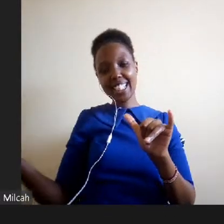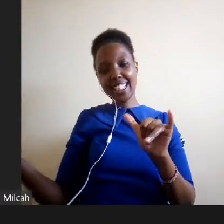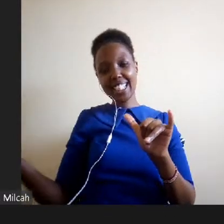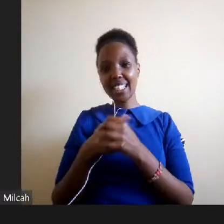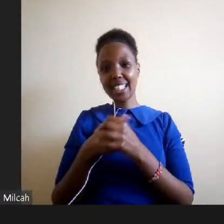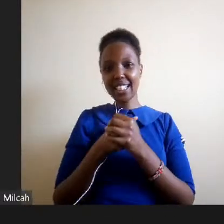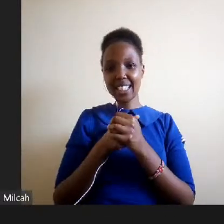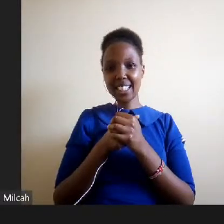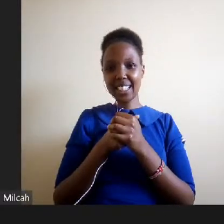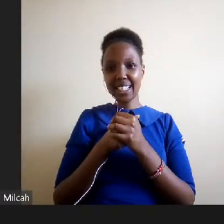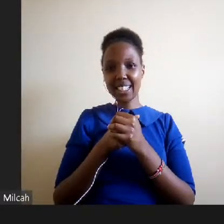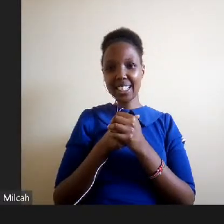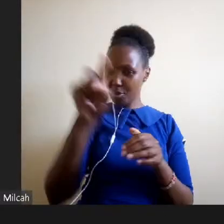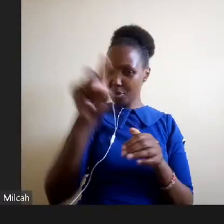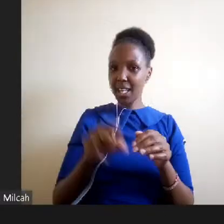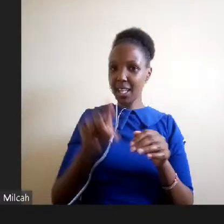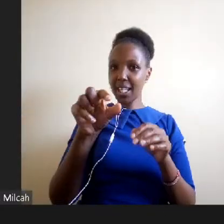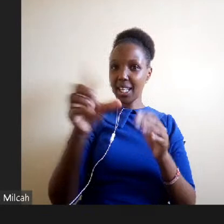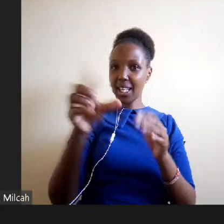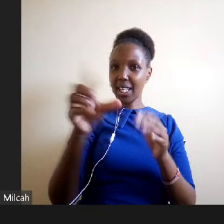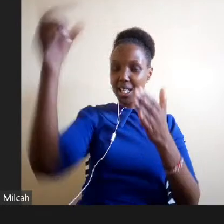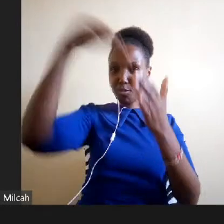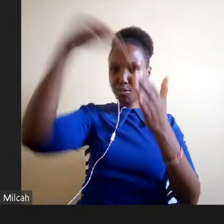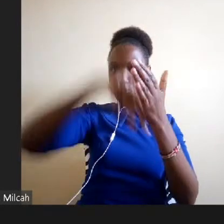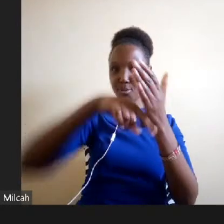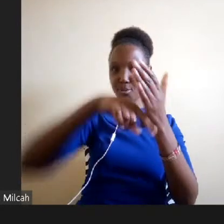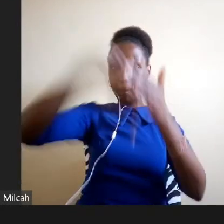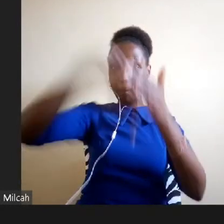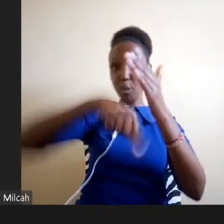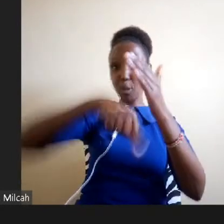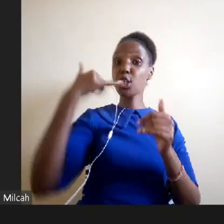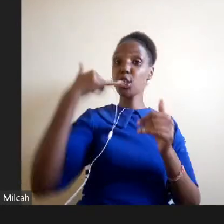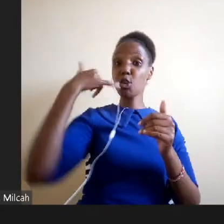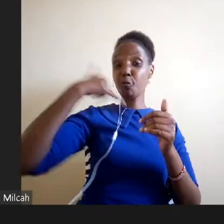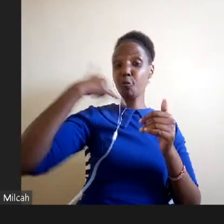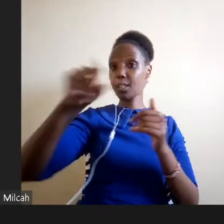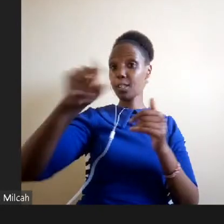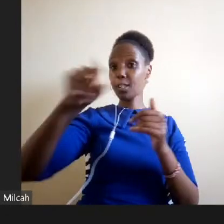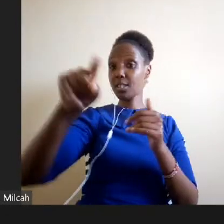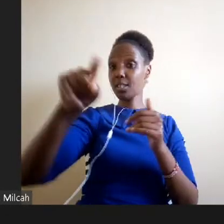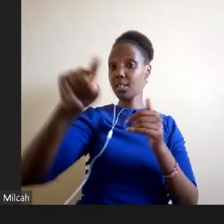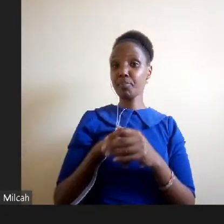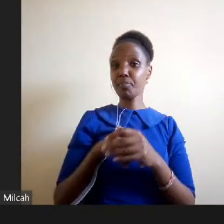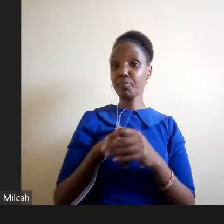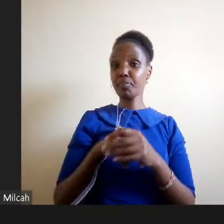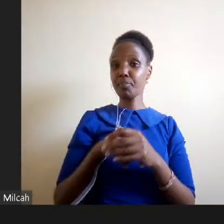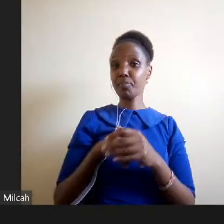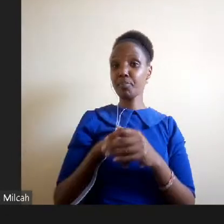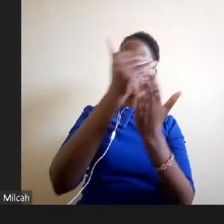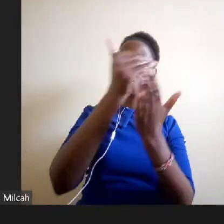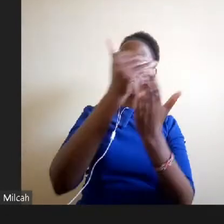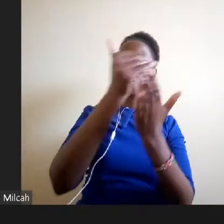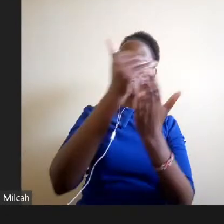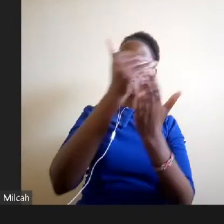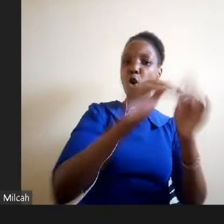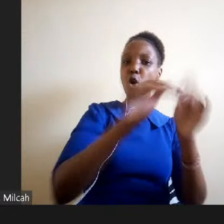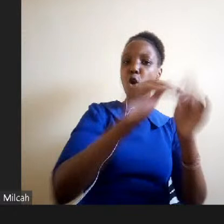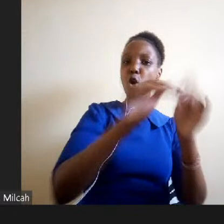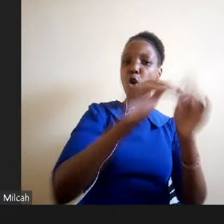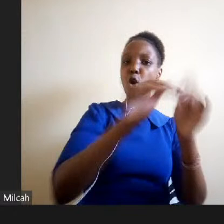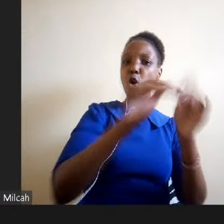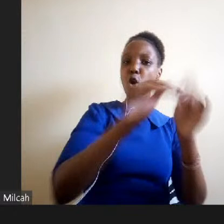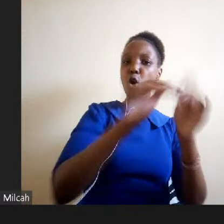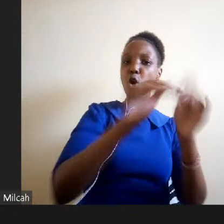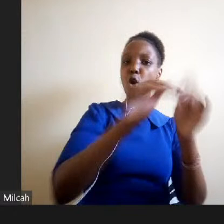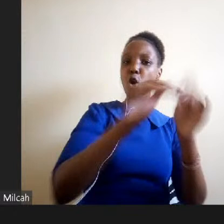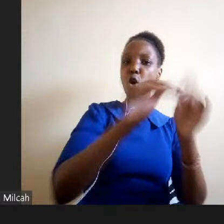your Play Store, and have your children enjoy parent approved content that is healthy for them. So